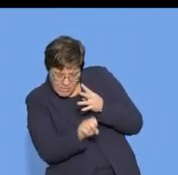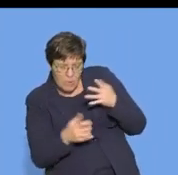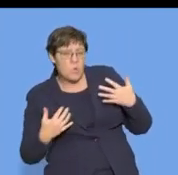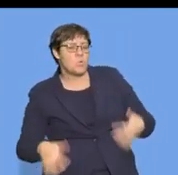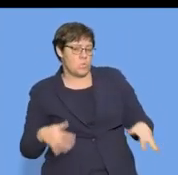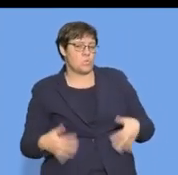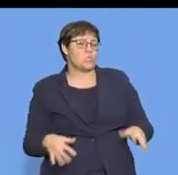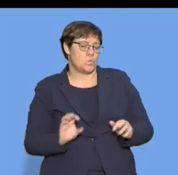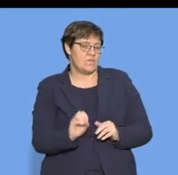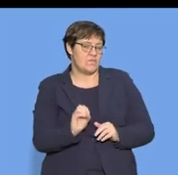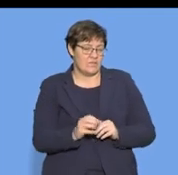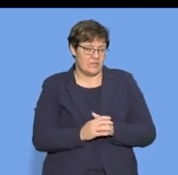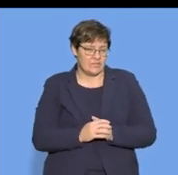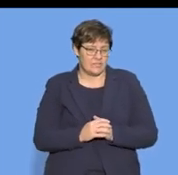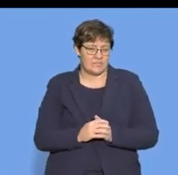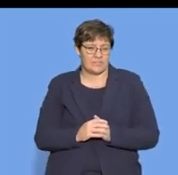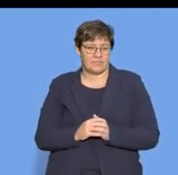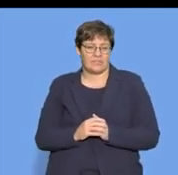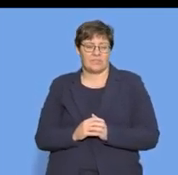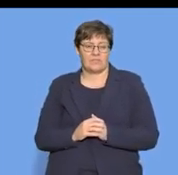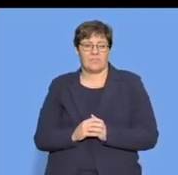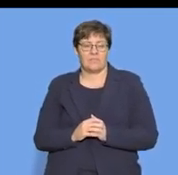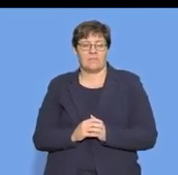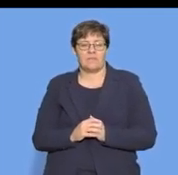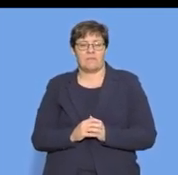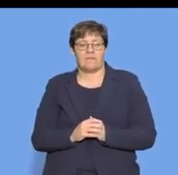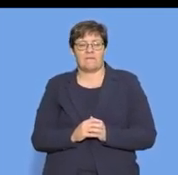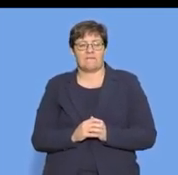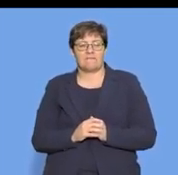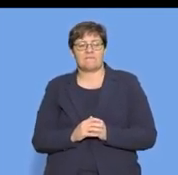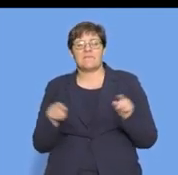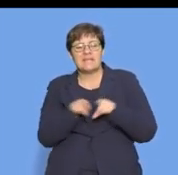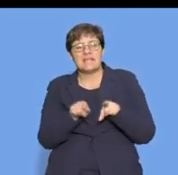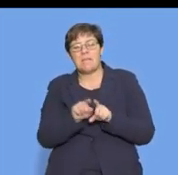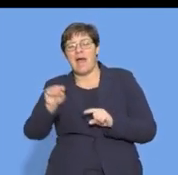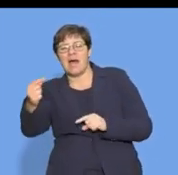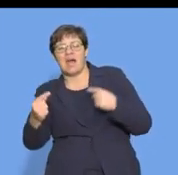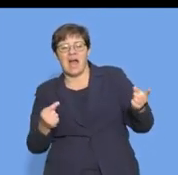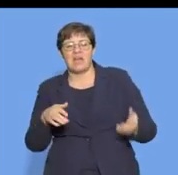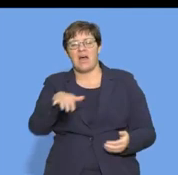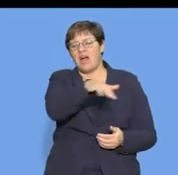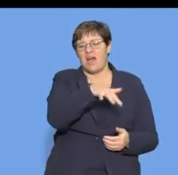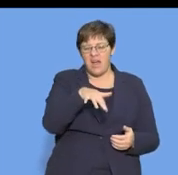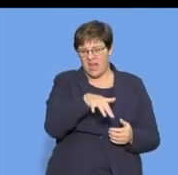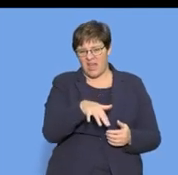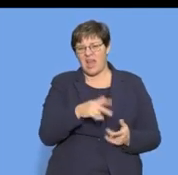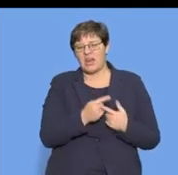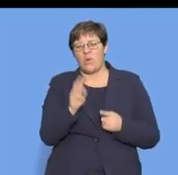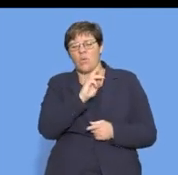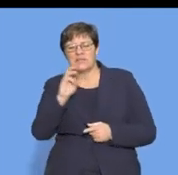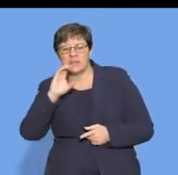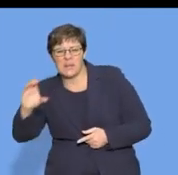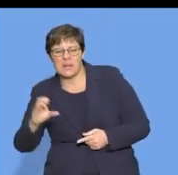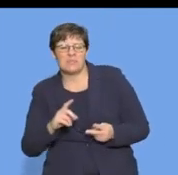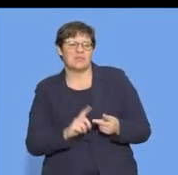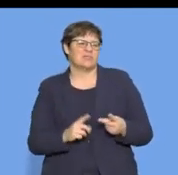Okay. And then you can see that there are other areas. We said Blombos Cave is in the